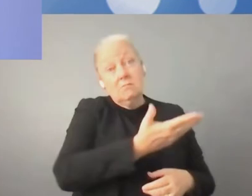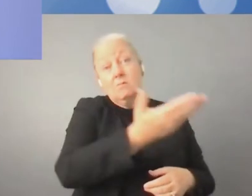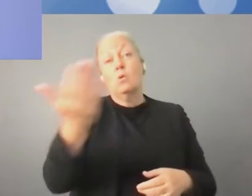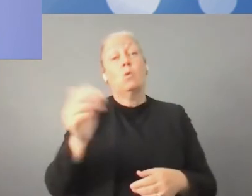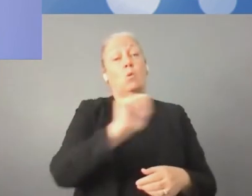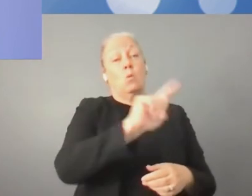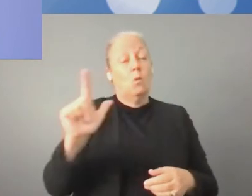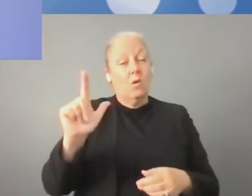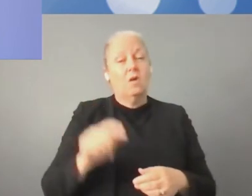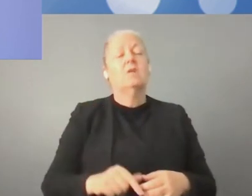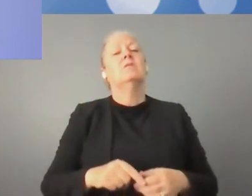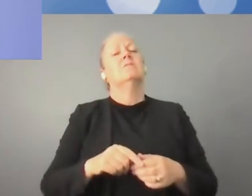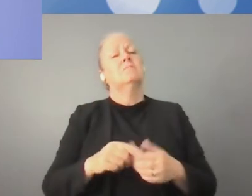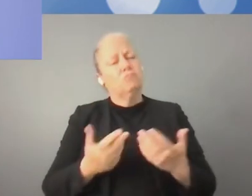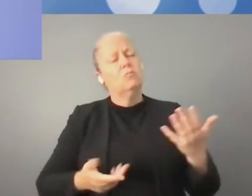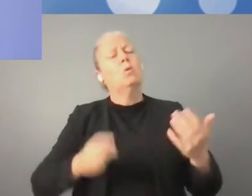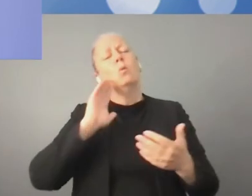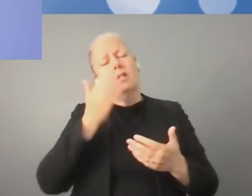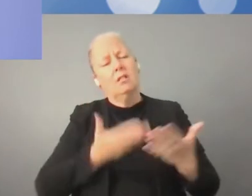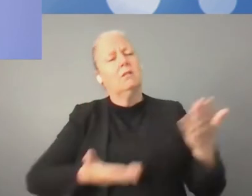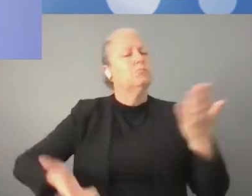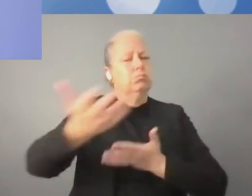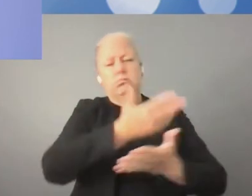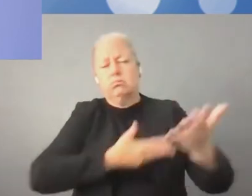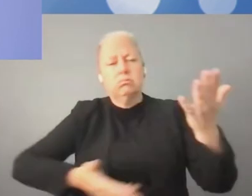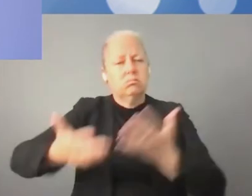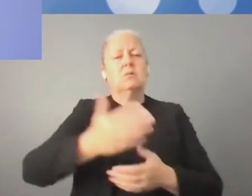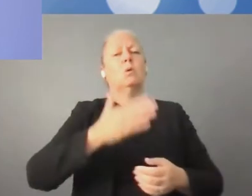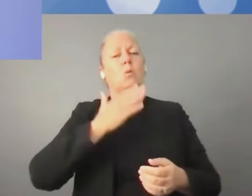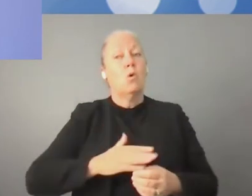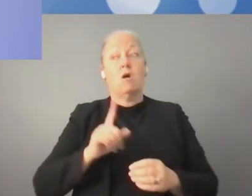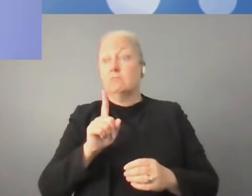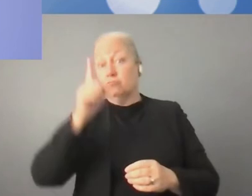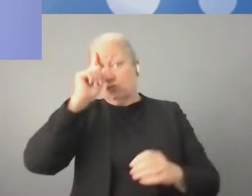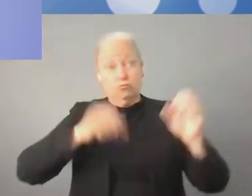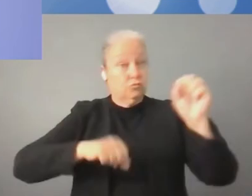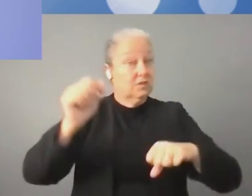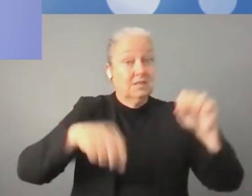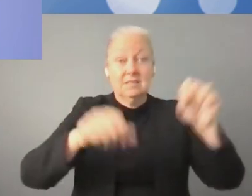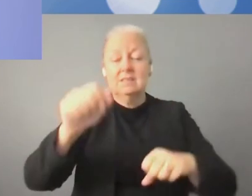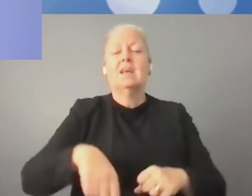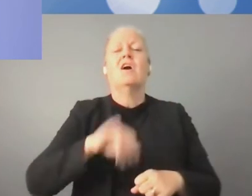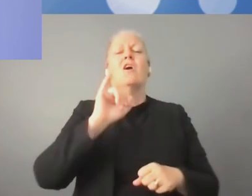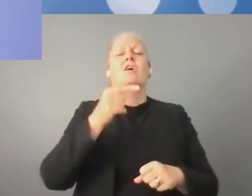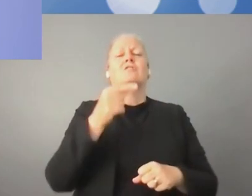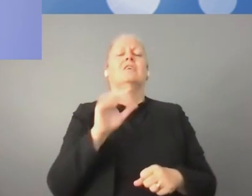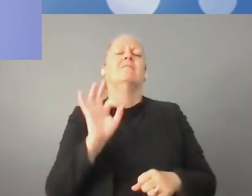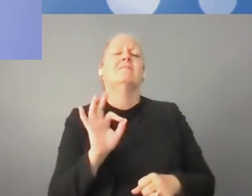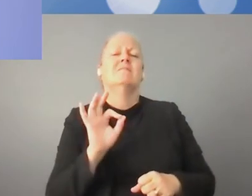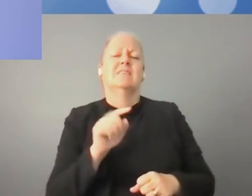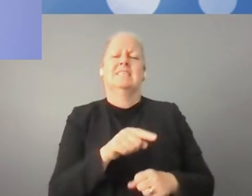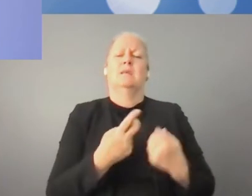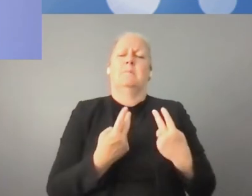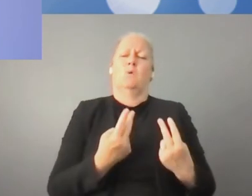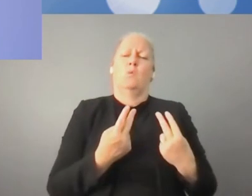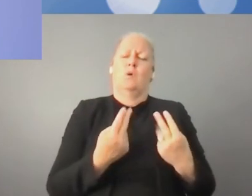consultations of course to build this kind of consensus and of course the igf can give a very important contribution